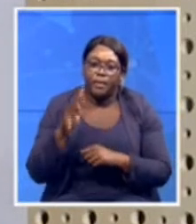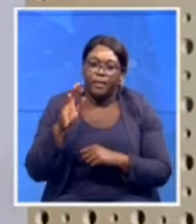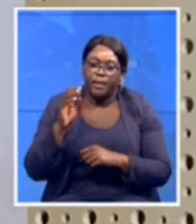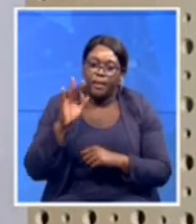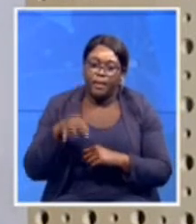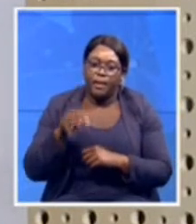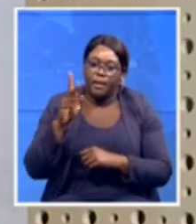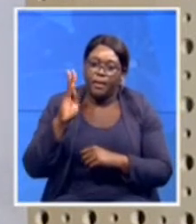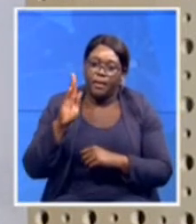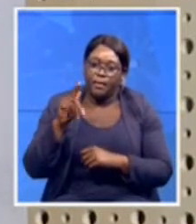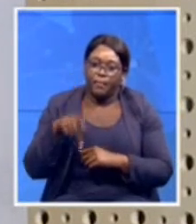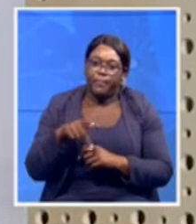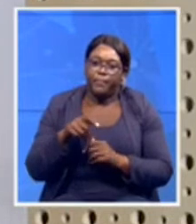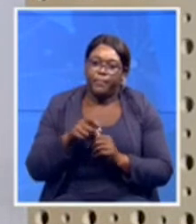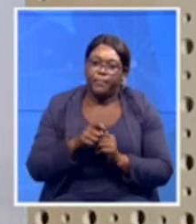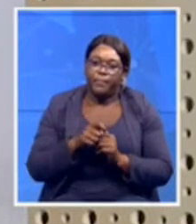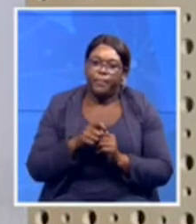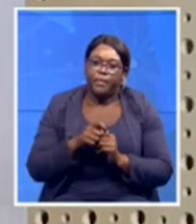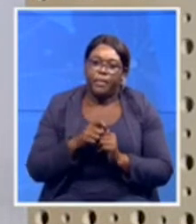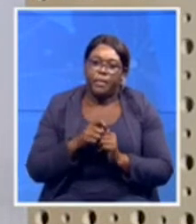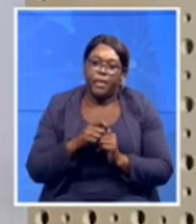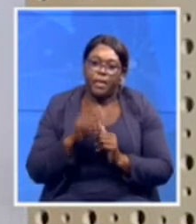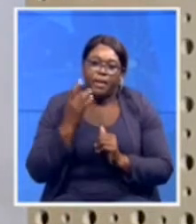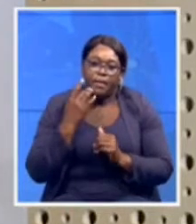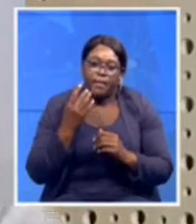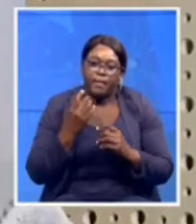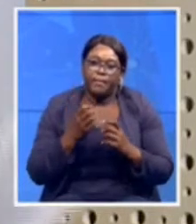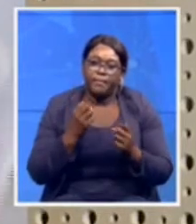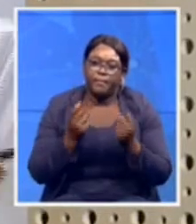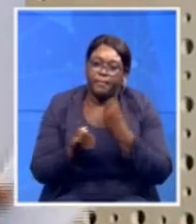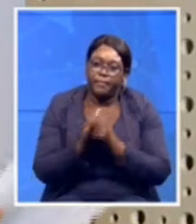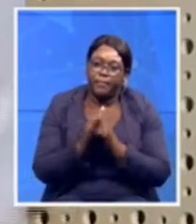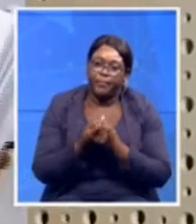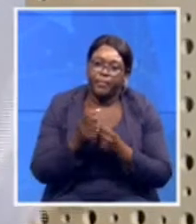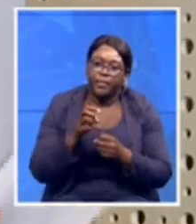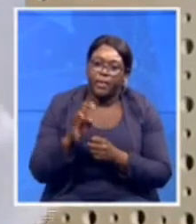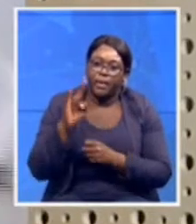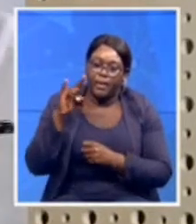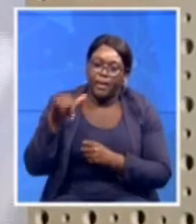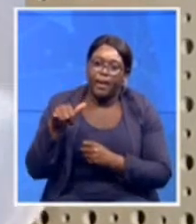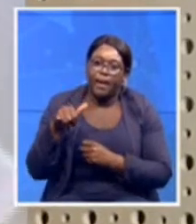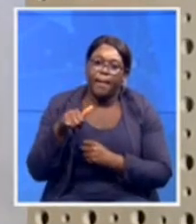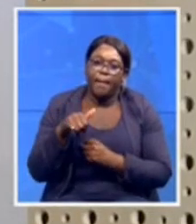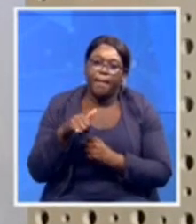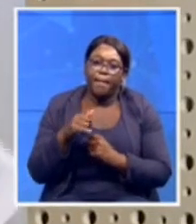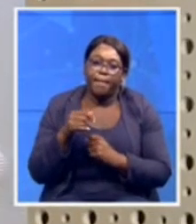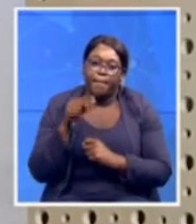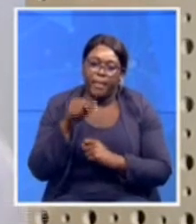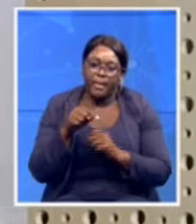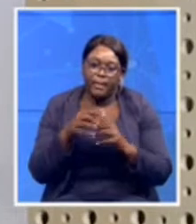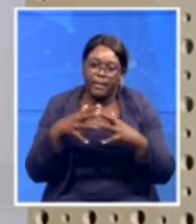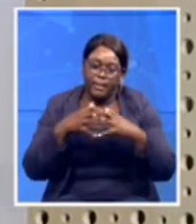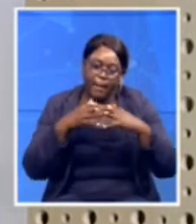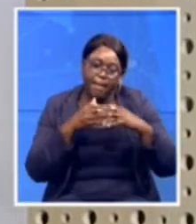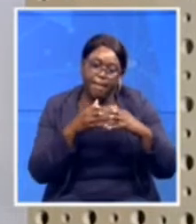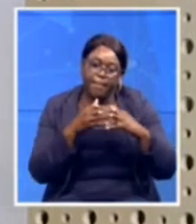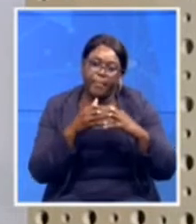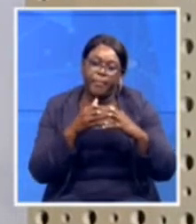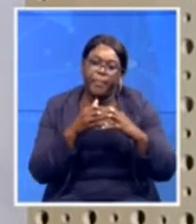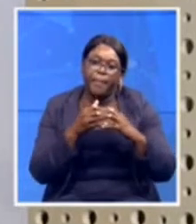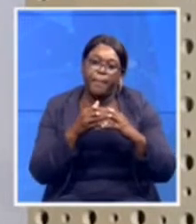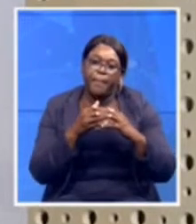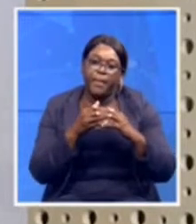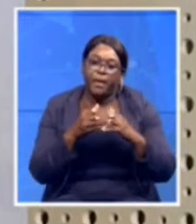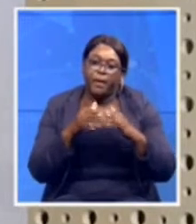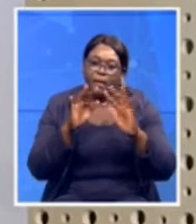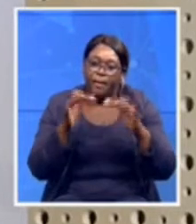July 2021 happened, the quick question was, who's talking about this violence that is being fueled on social media